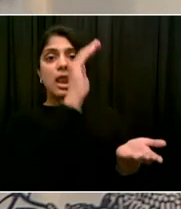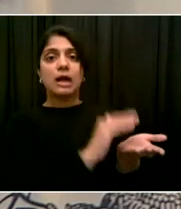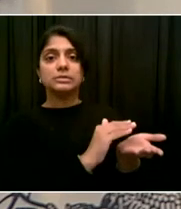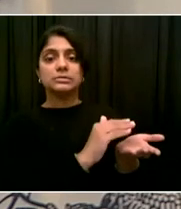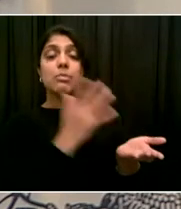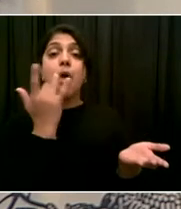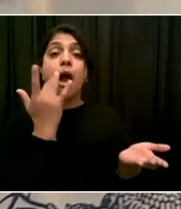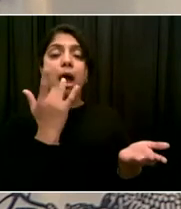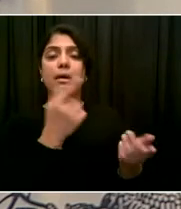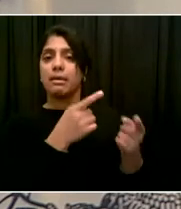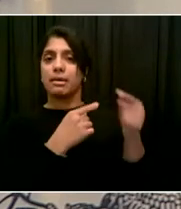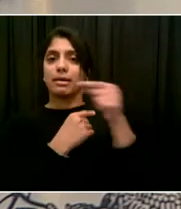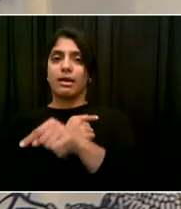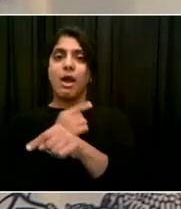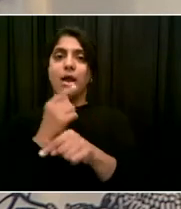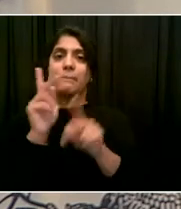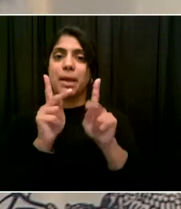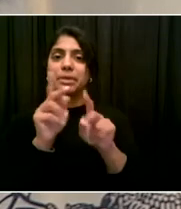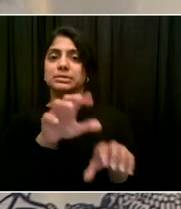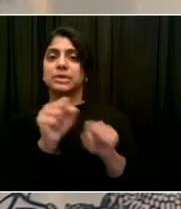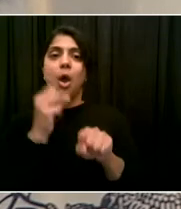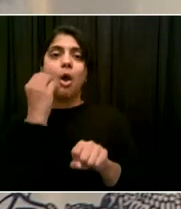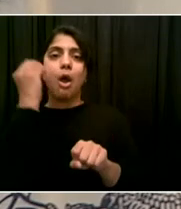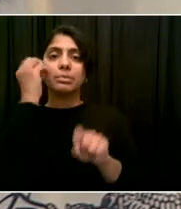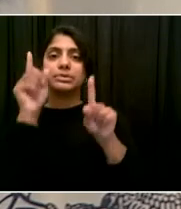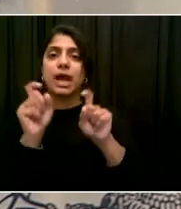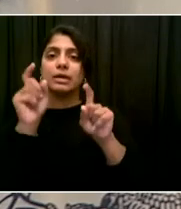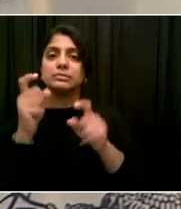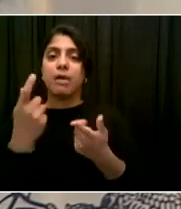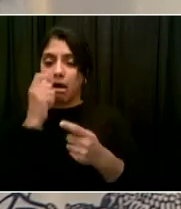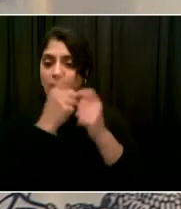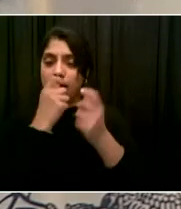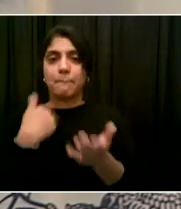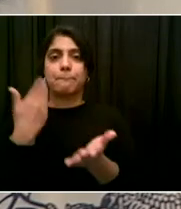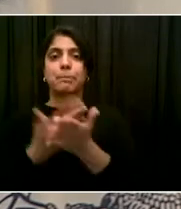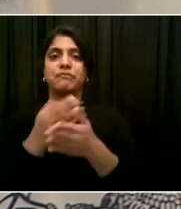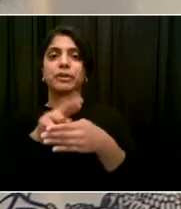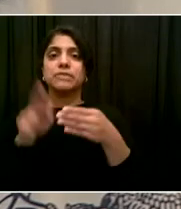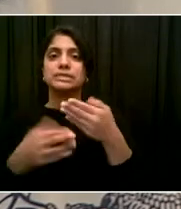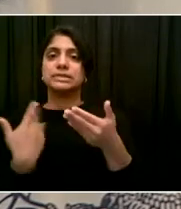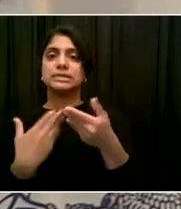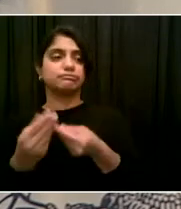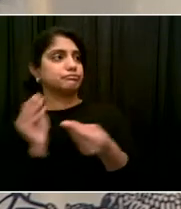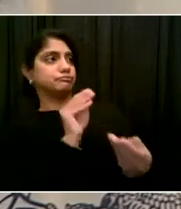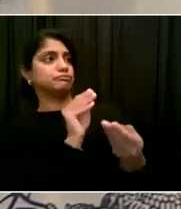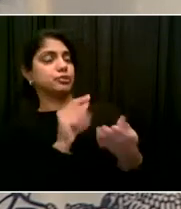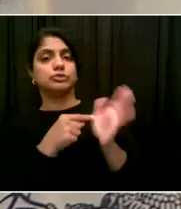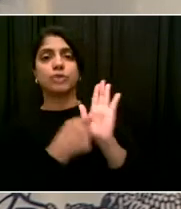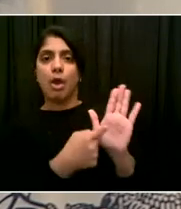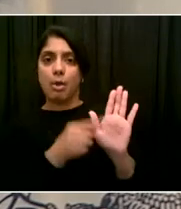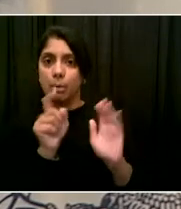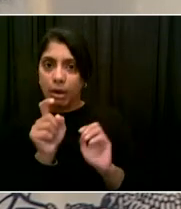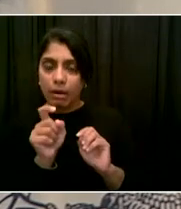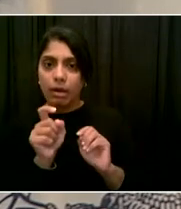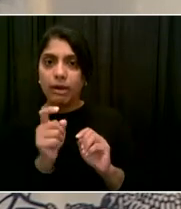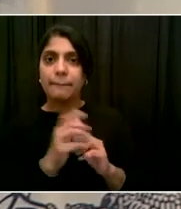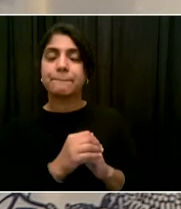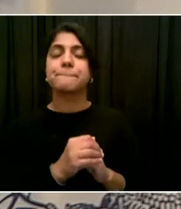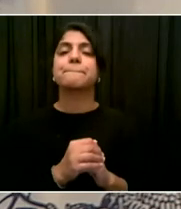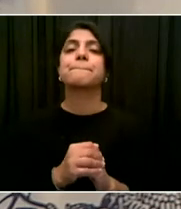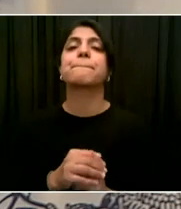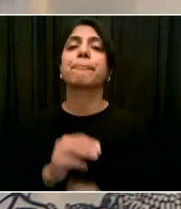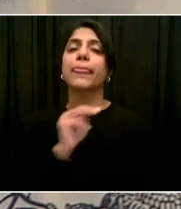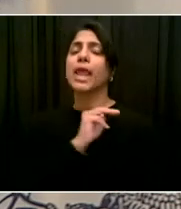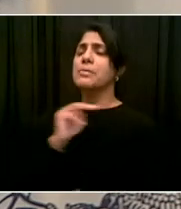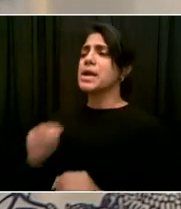the reality over time has been, one, trying to make sure that the testing we had was available